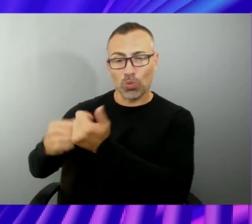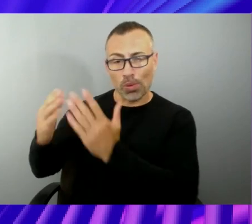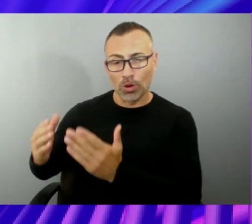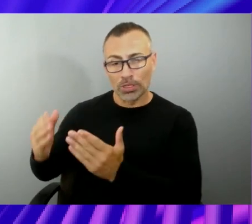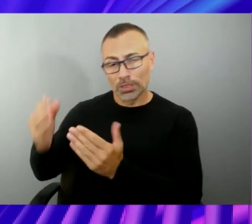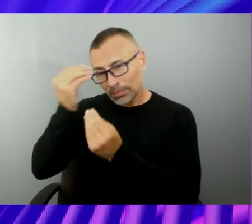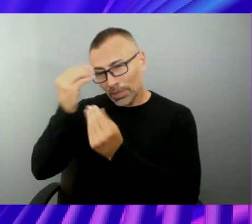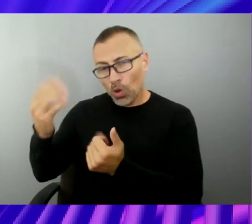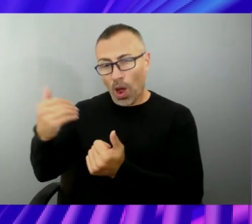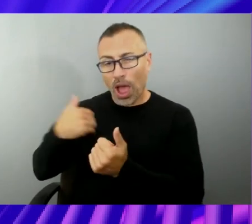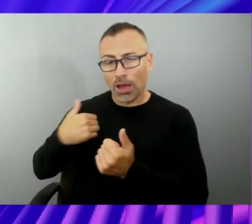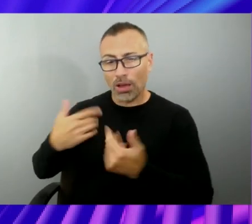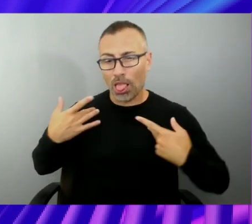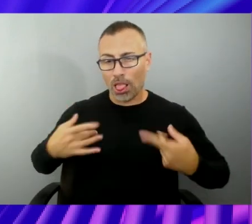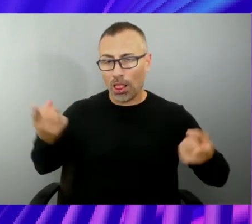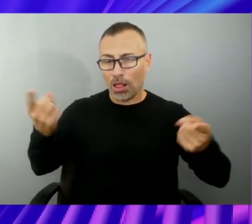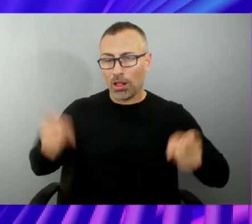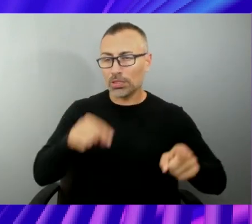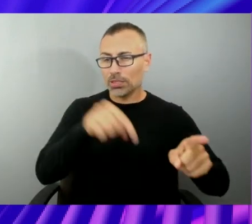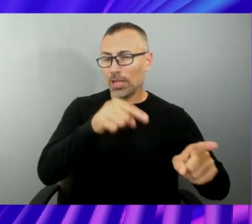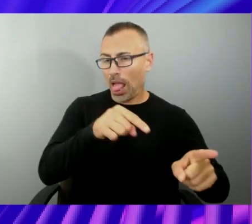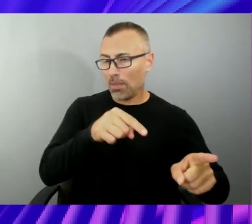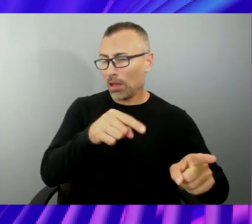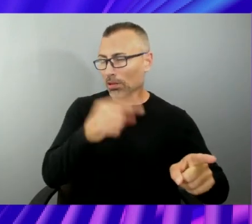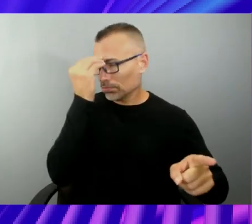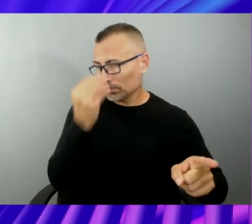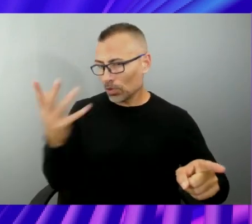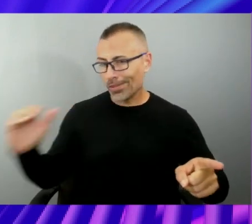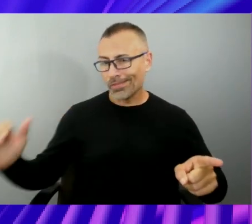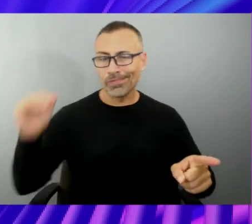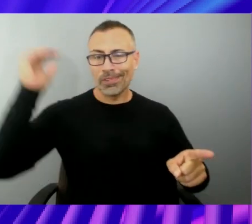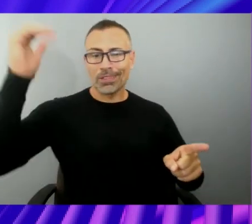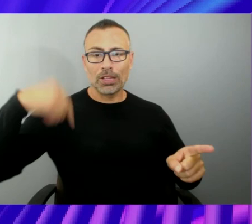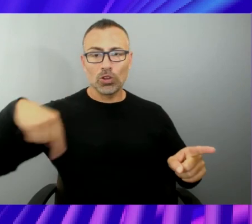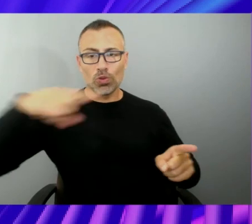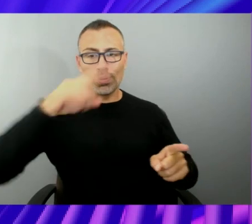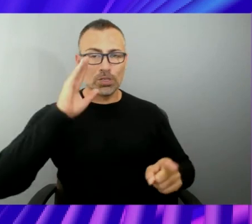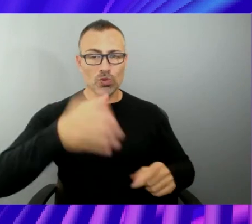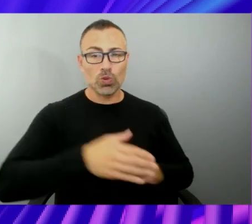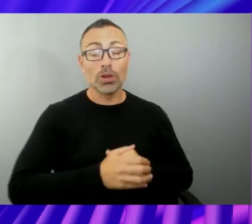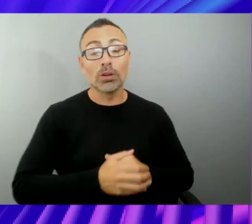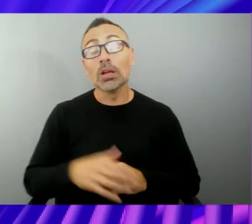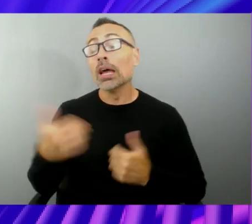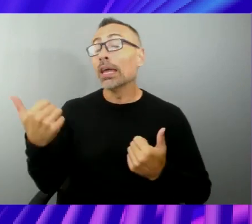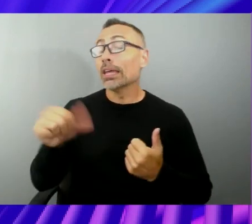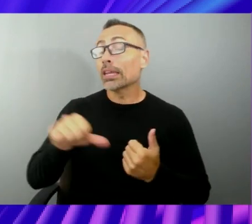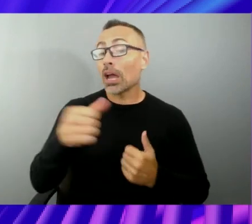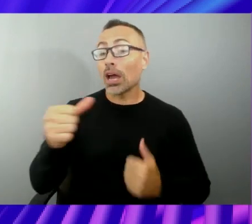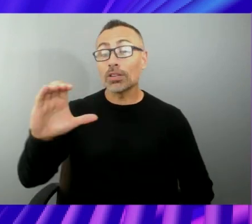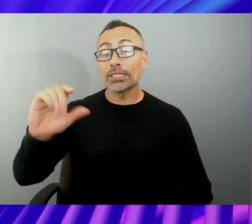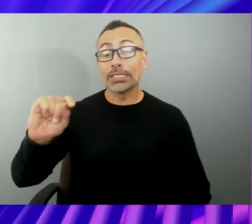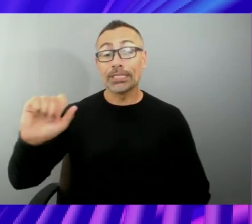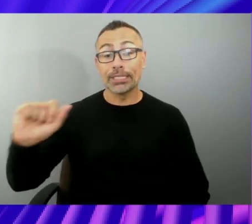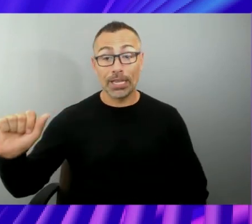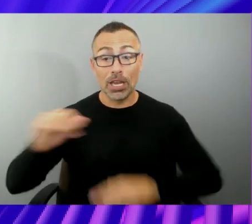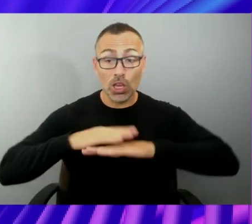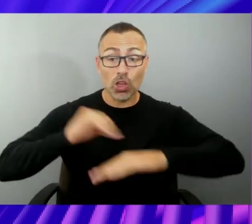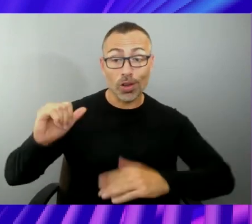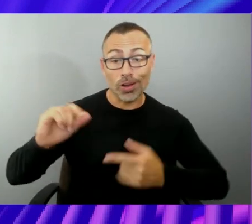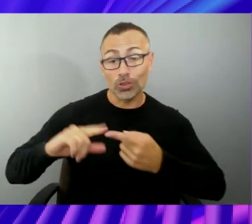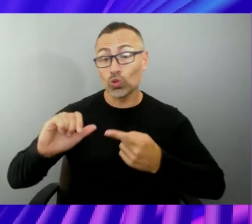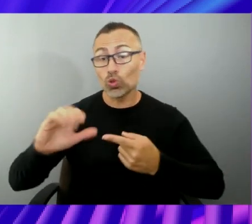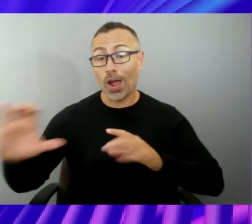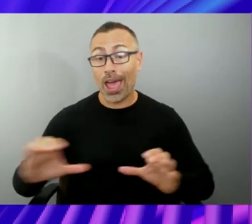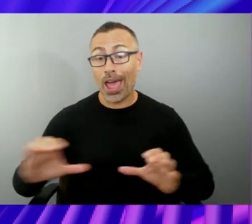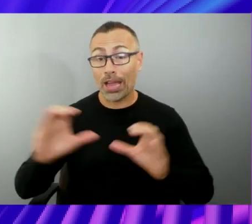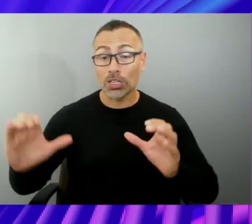That's great. Yeah. Is there any other calls to action in terms of mitigation, prevention, perhaps principle of least privilege? Anything else? Yeah. So